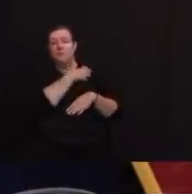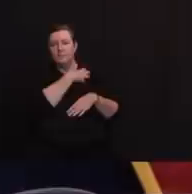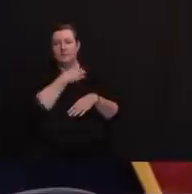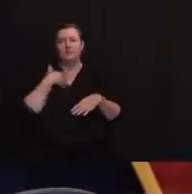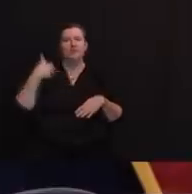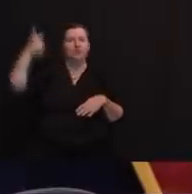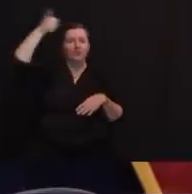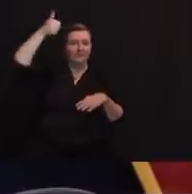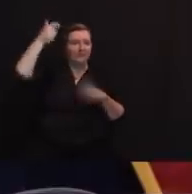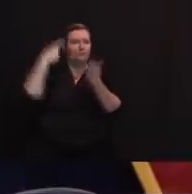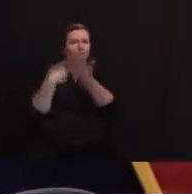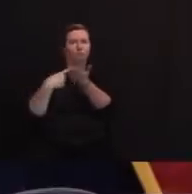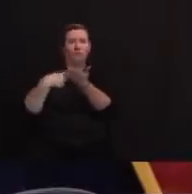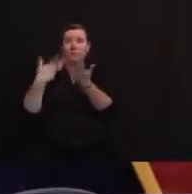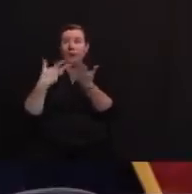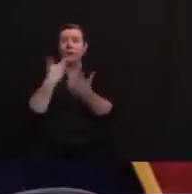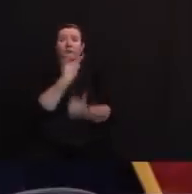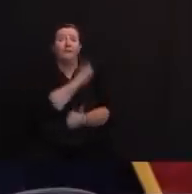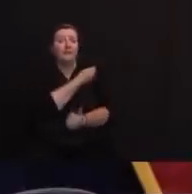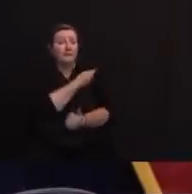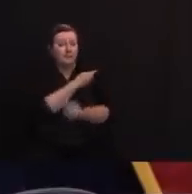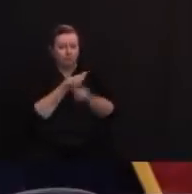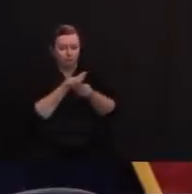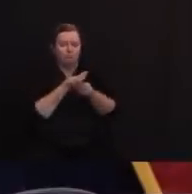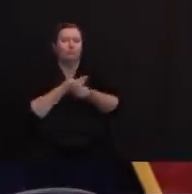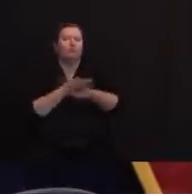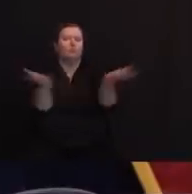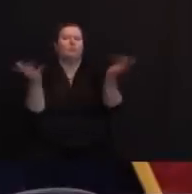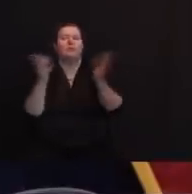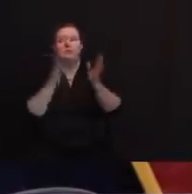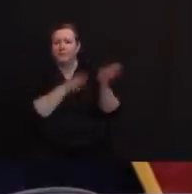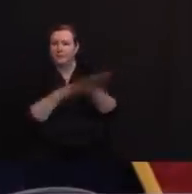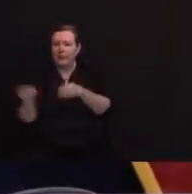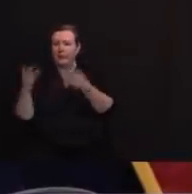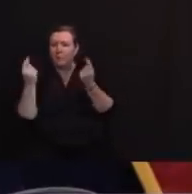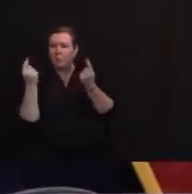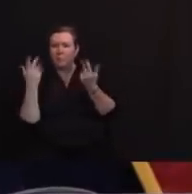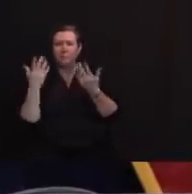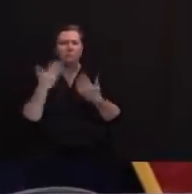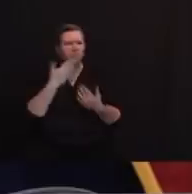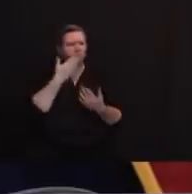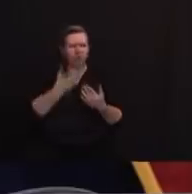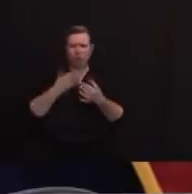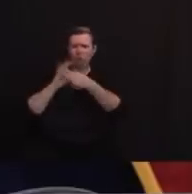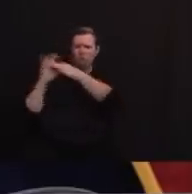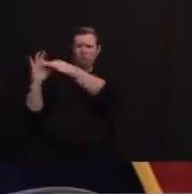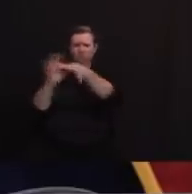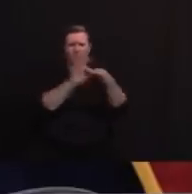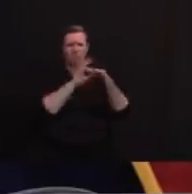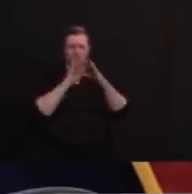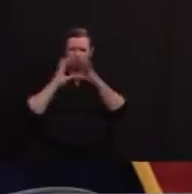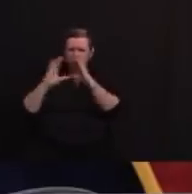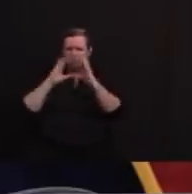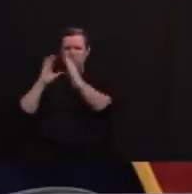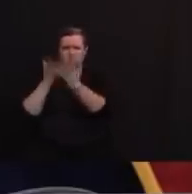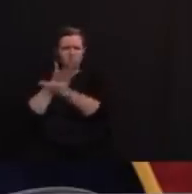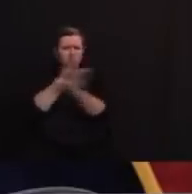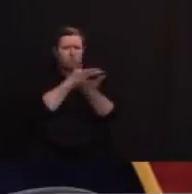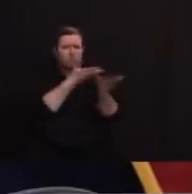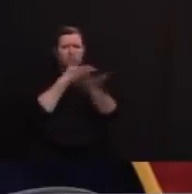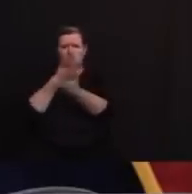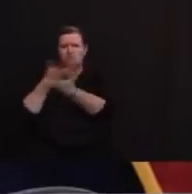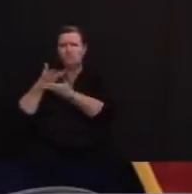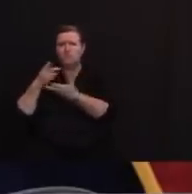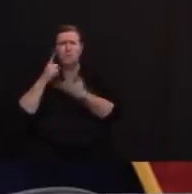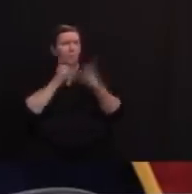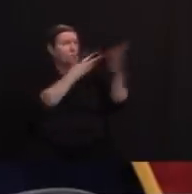And I just, again, that communication in this whole process is key, and that messaging and timing. And so we